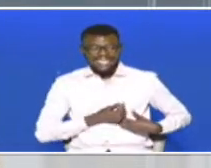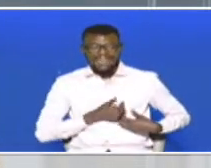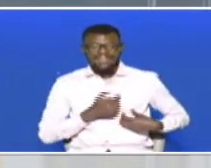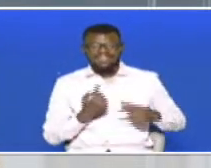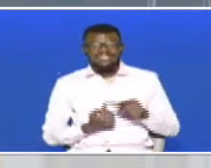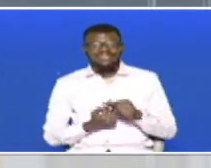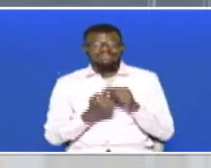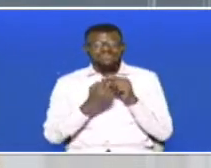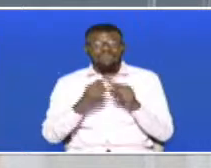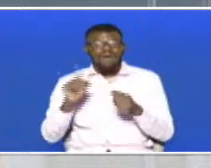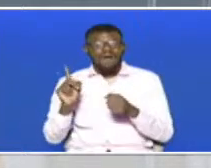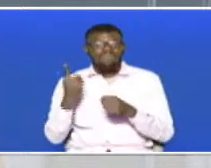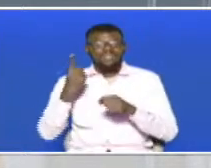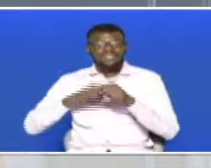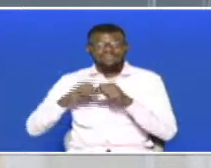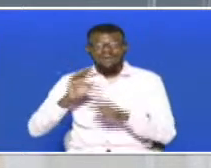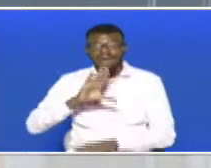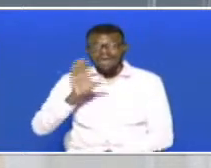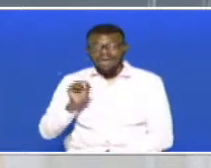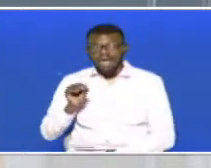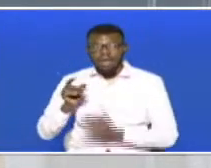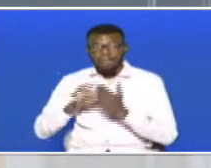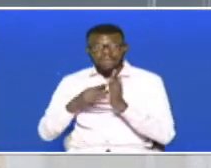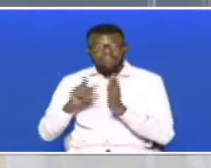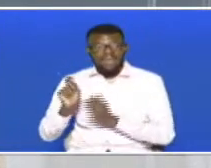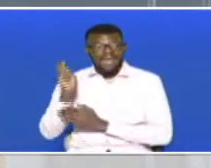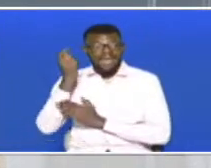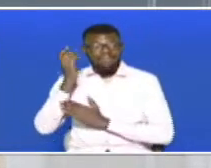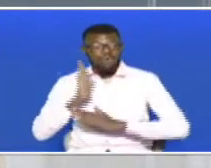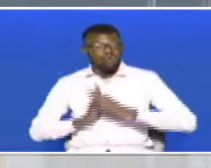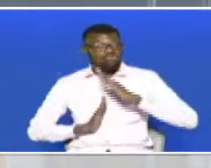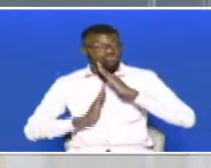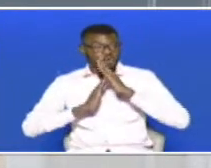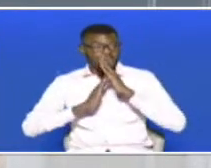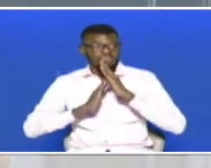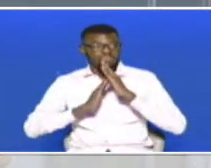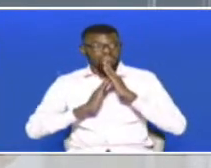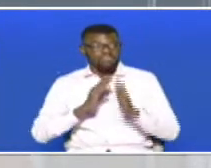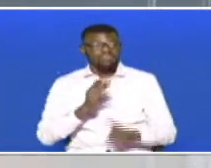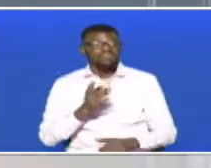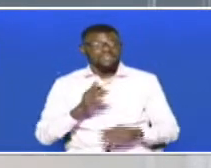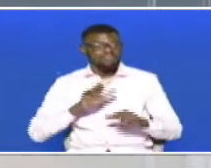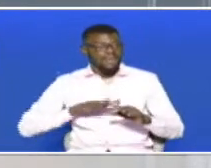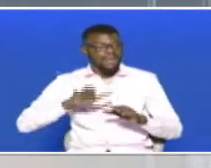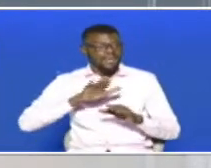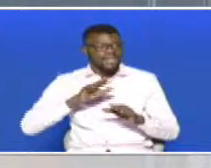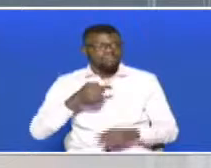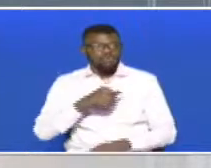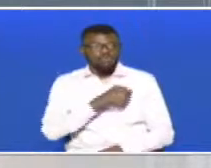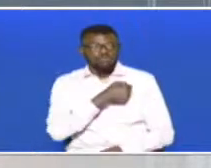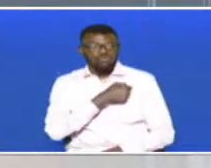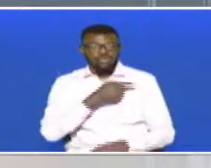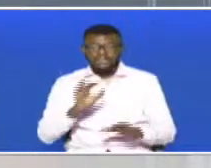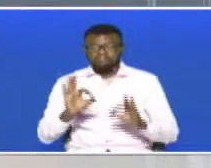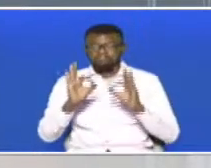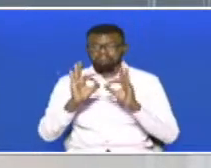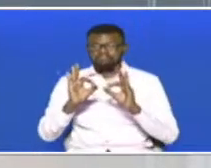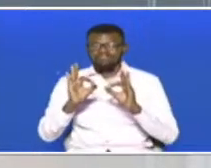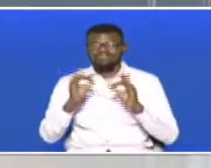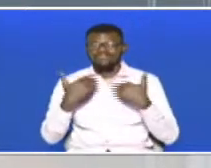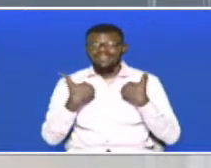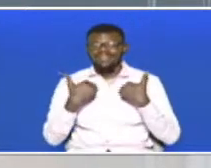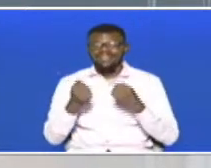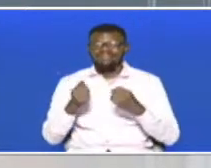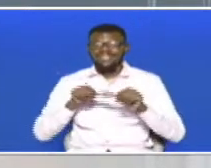in sub-Saharan Africa. This makes Kenya a top regional destination for medical tourism. Our health and science reporter